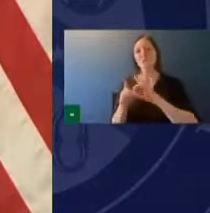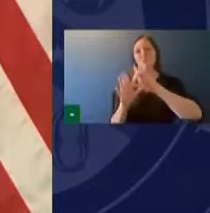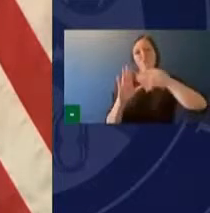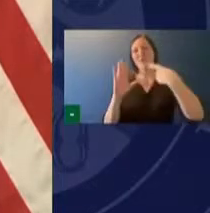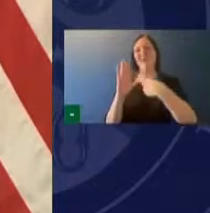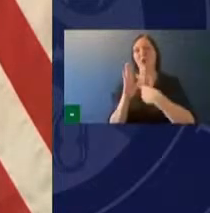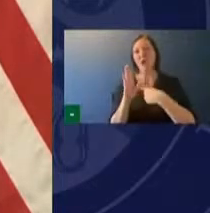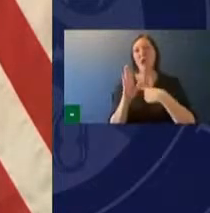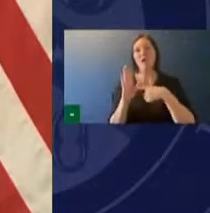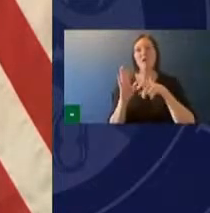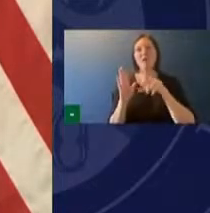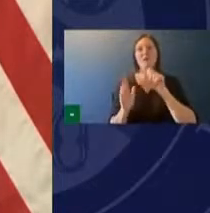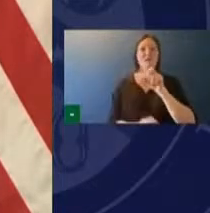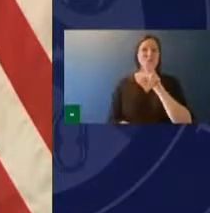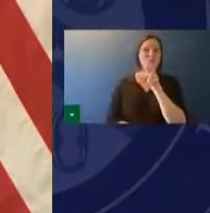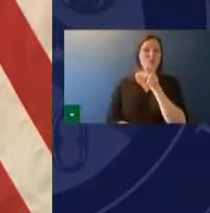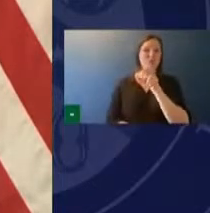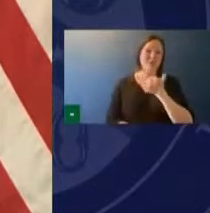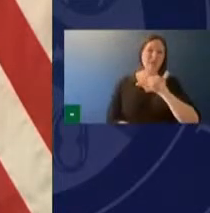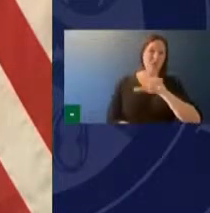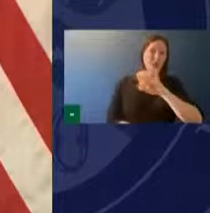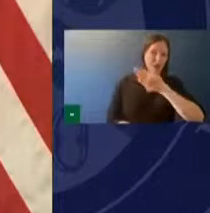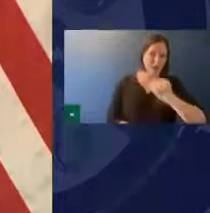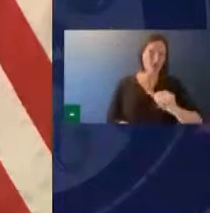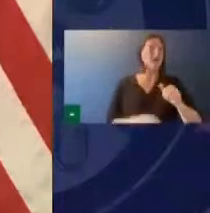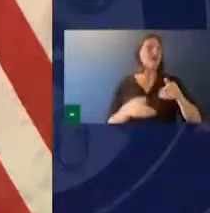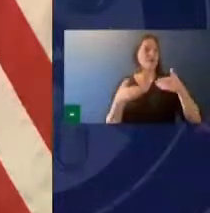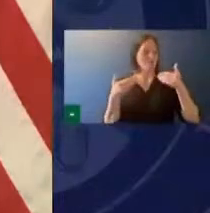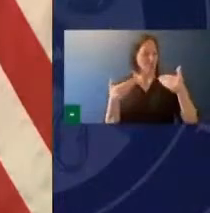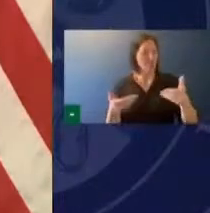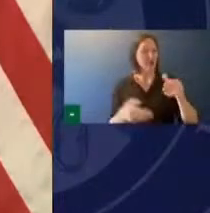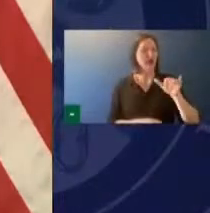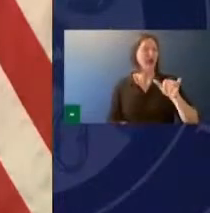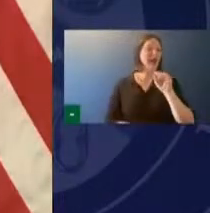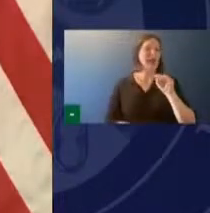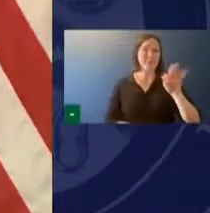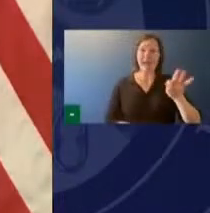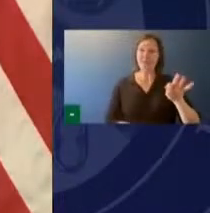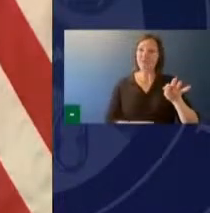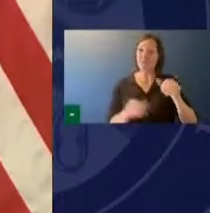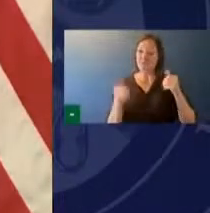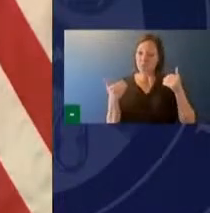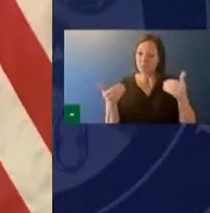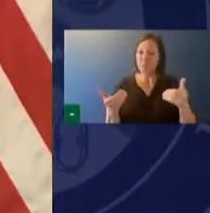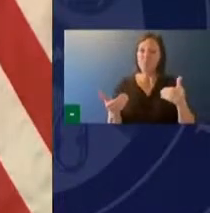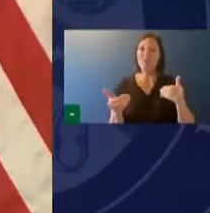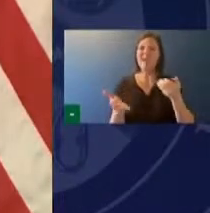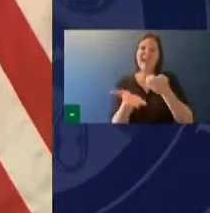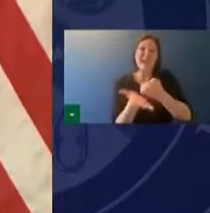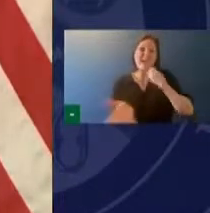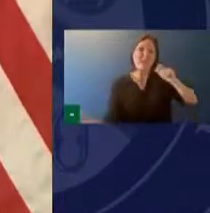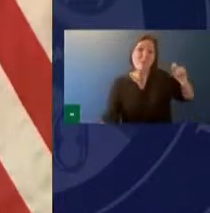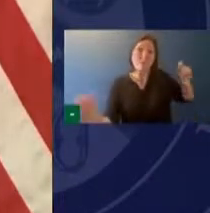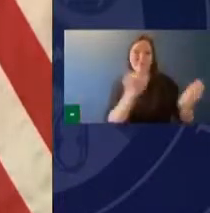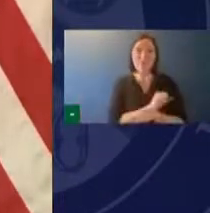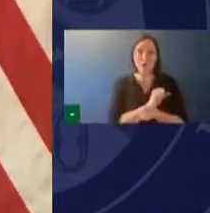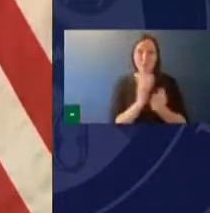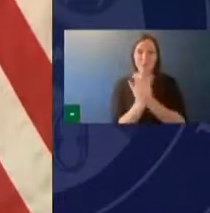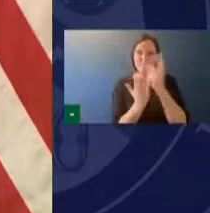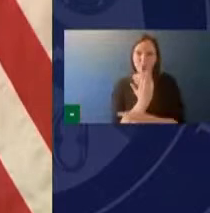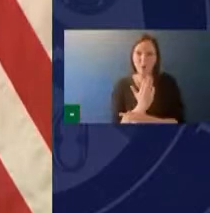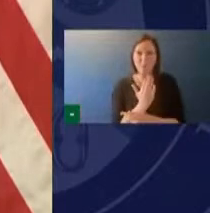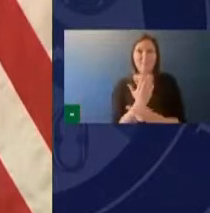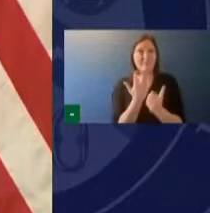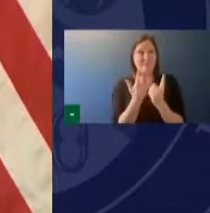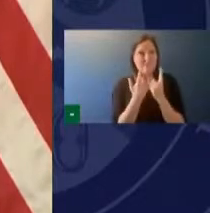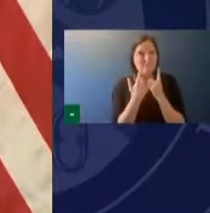muchos países están en una situación crítica para afrontar su deuda, que está en niveles distress, deuda en problemas, y está hablando sobre ello, sobre